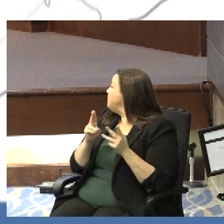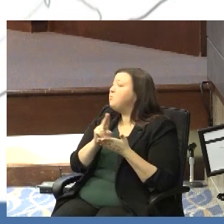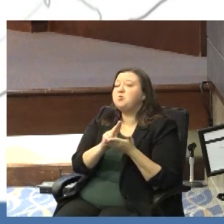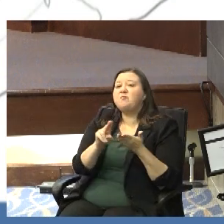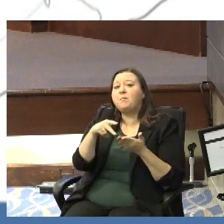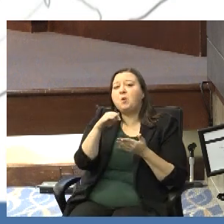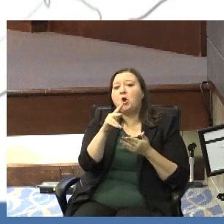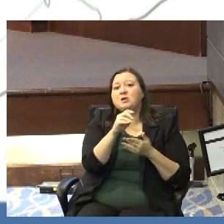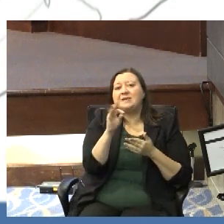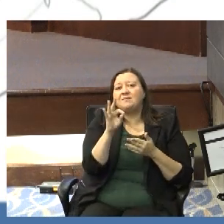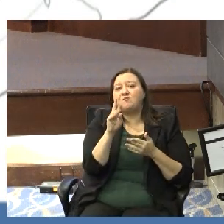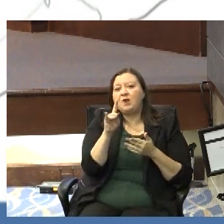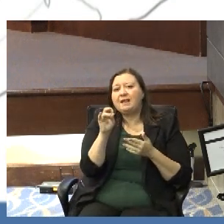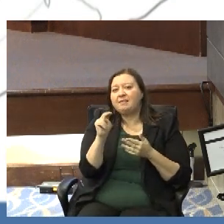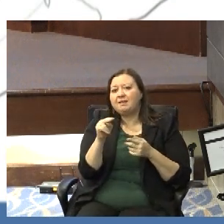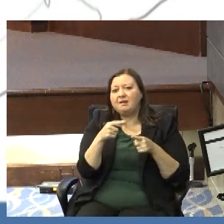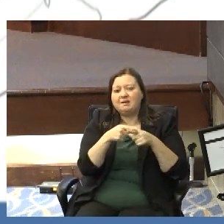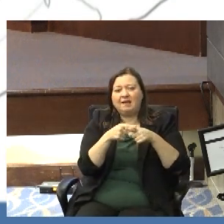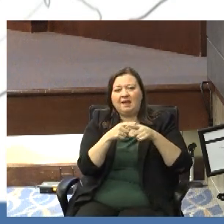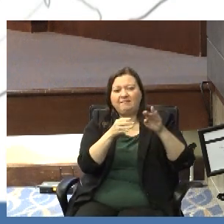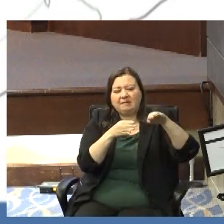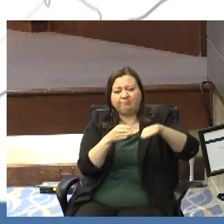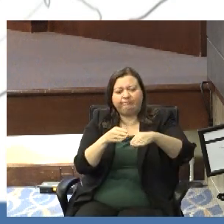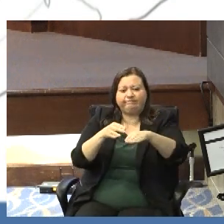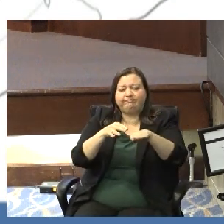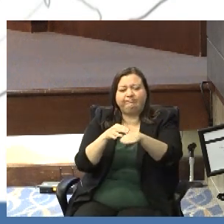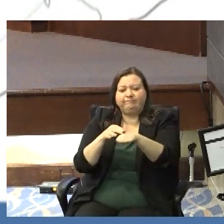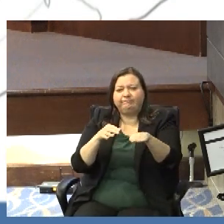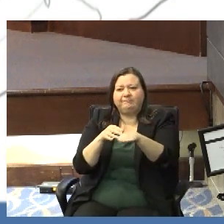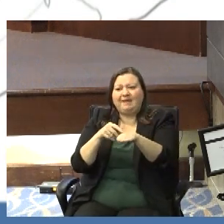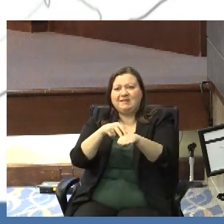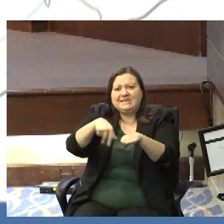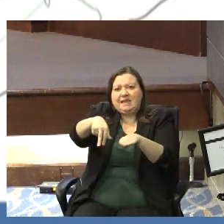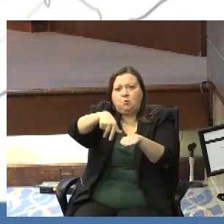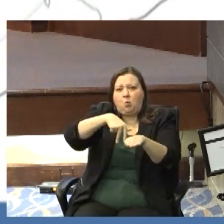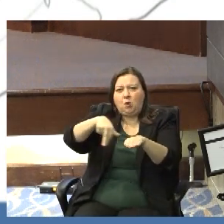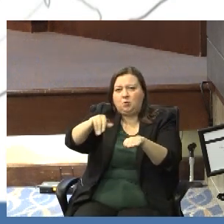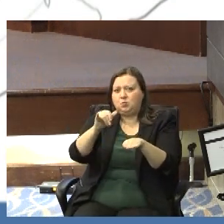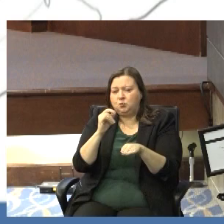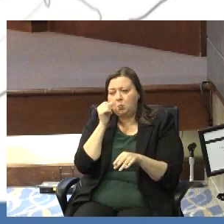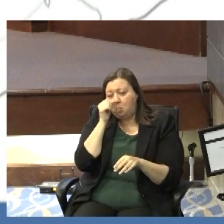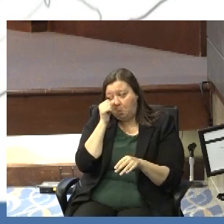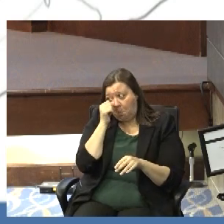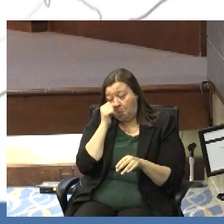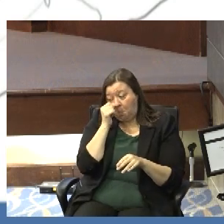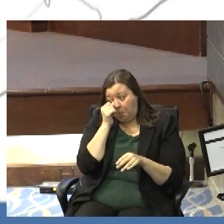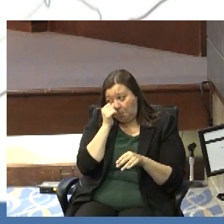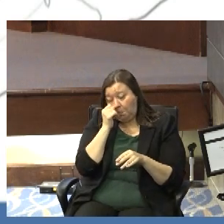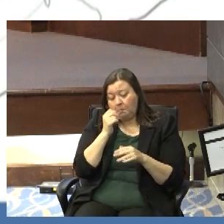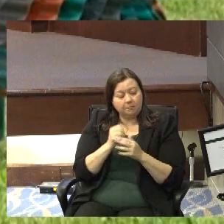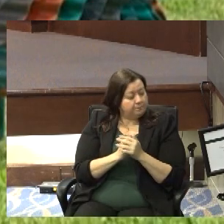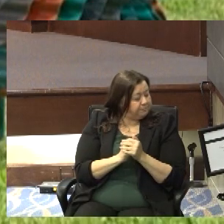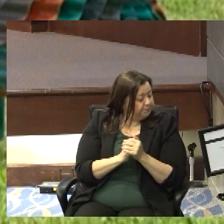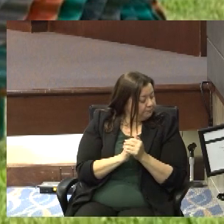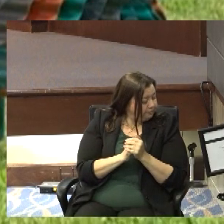is down in a flat spot that has an accessible sidewalk around it as well.